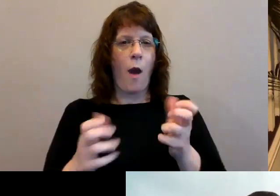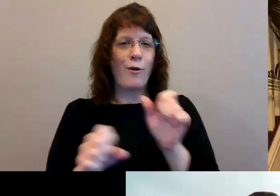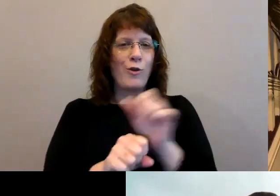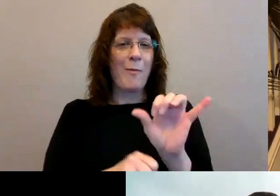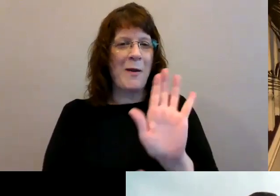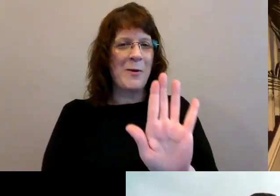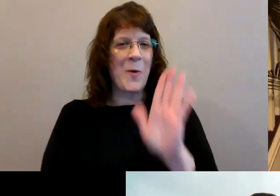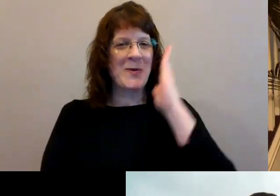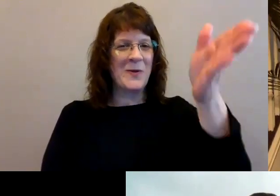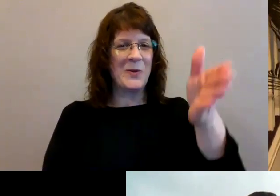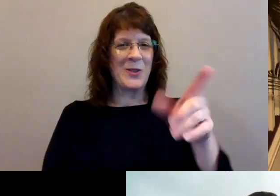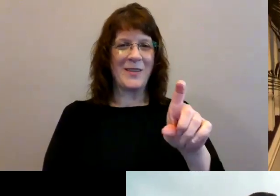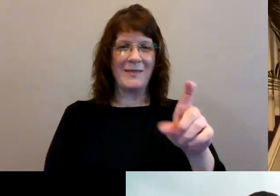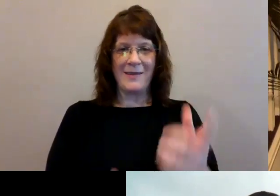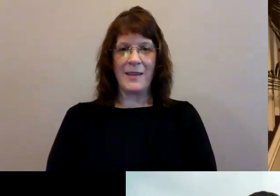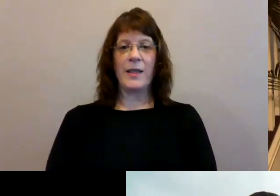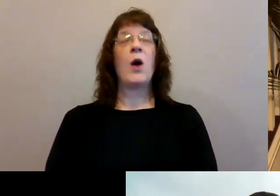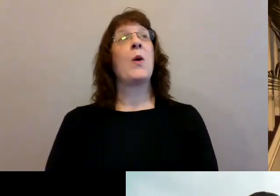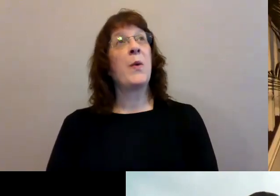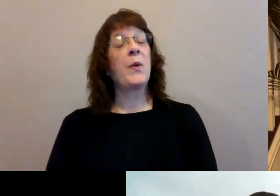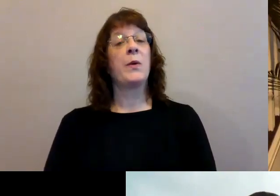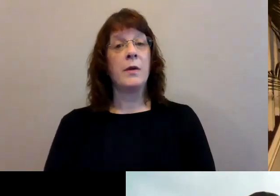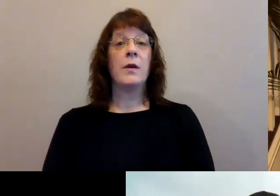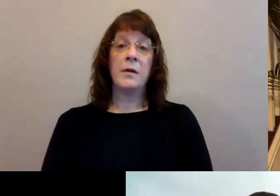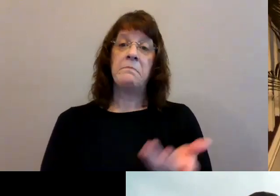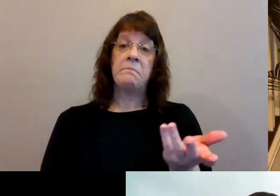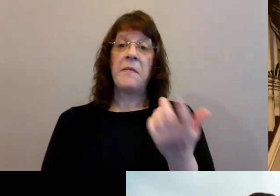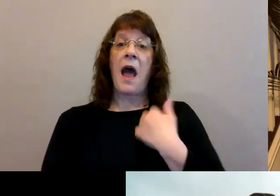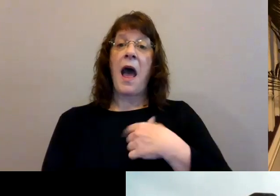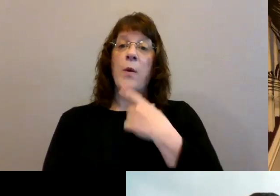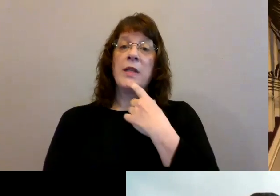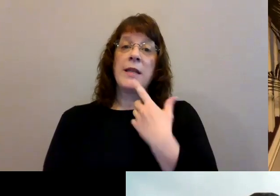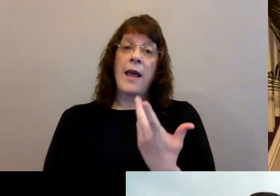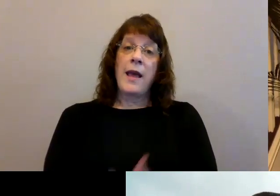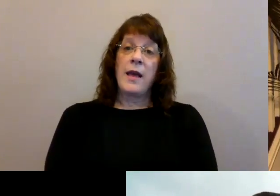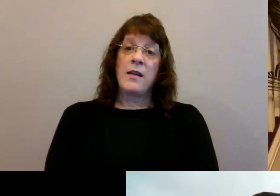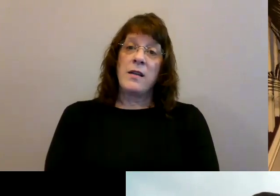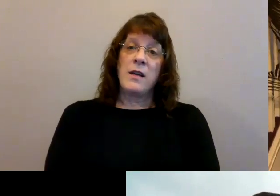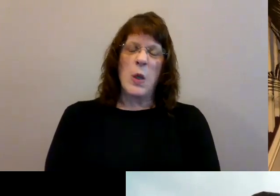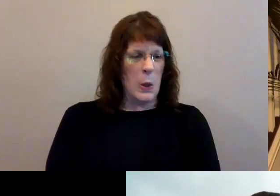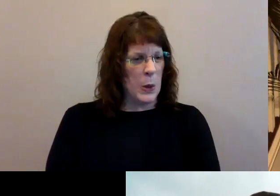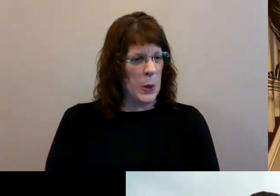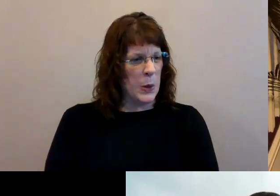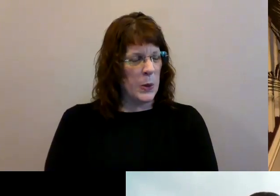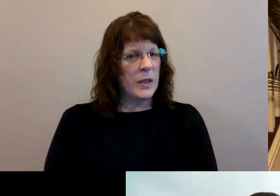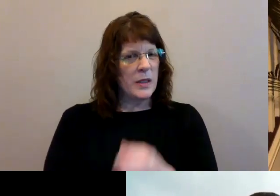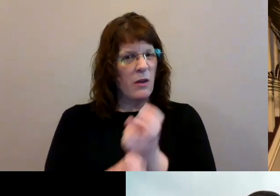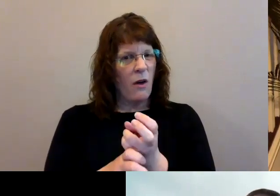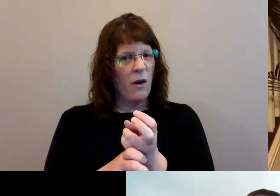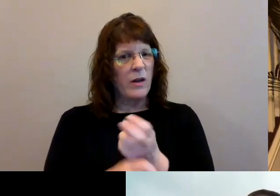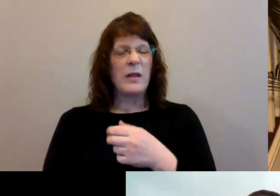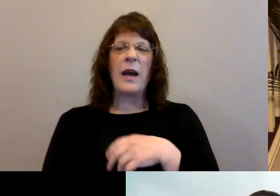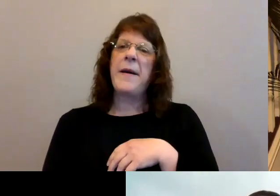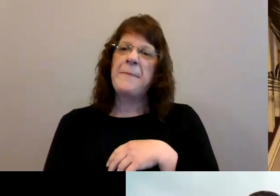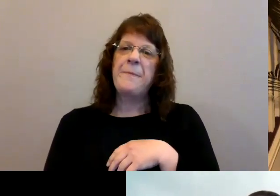future? Oh, I would say, well, that's hard for me. So